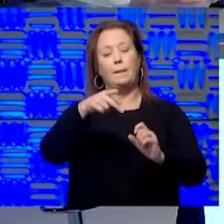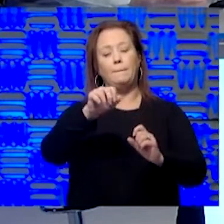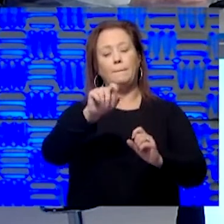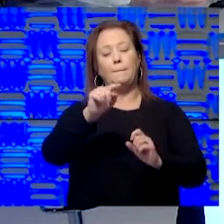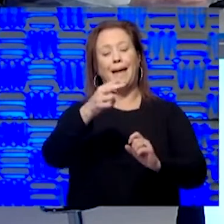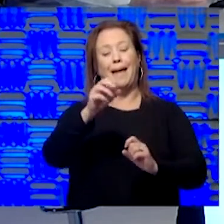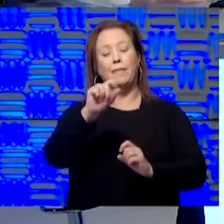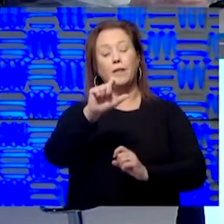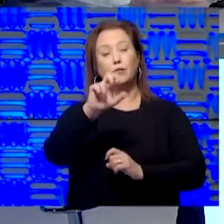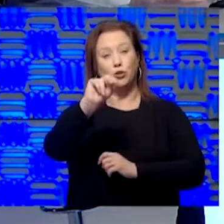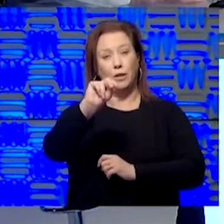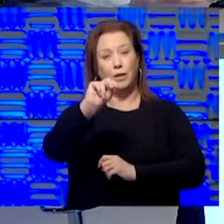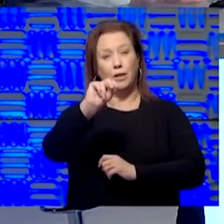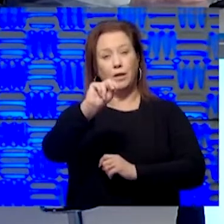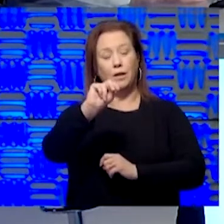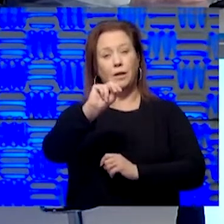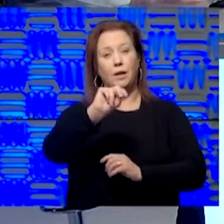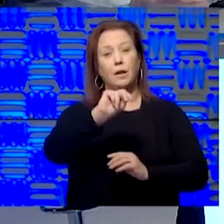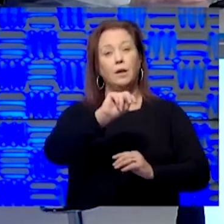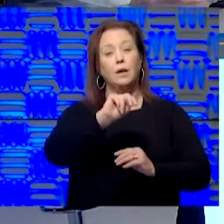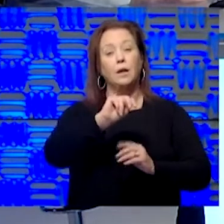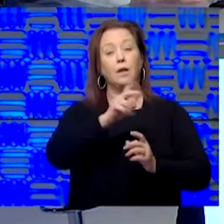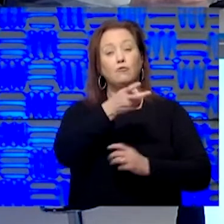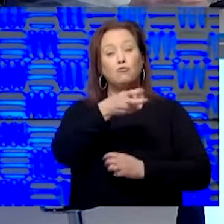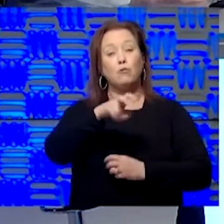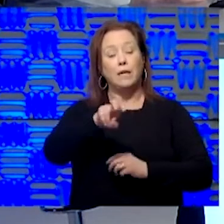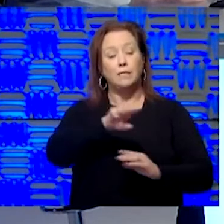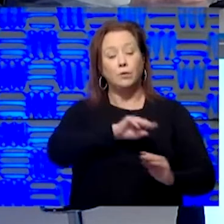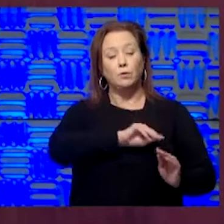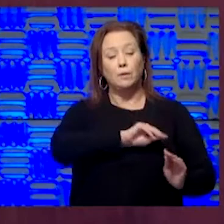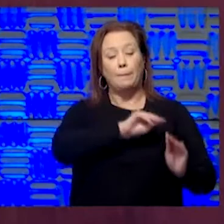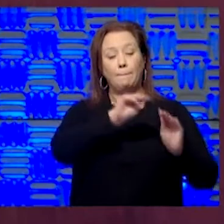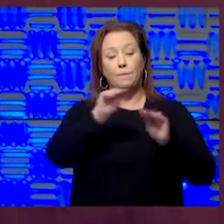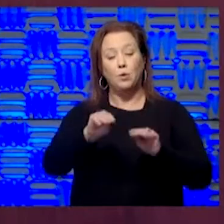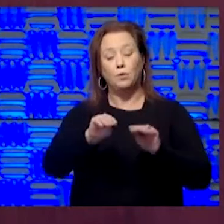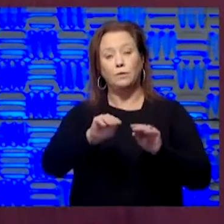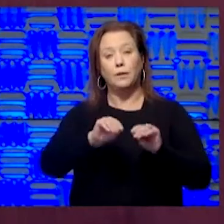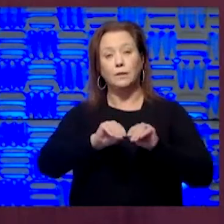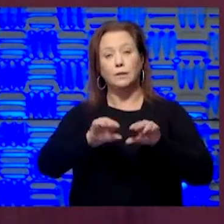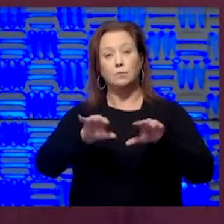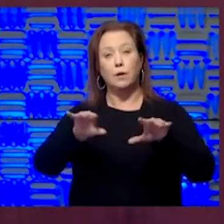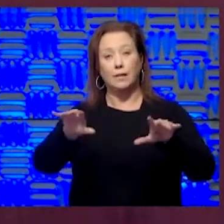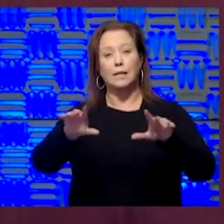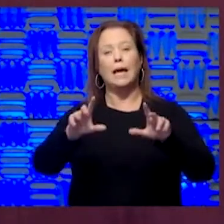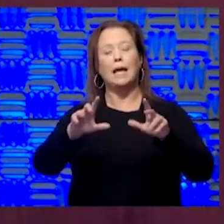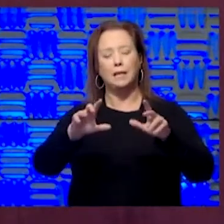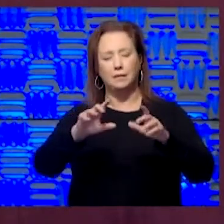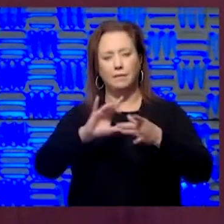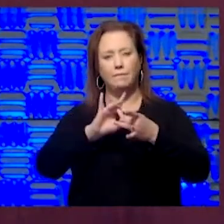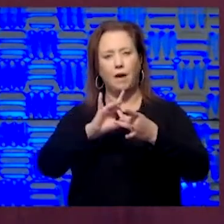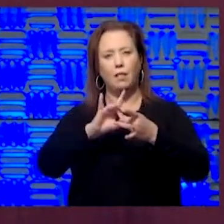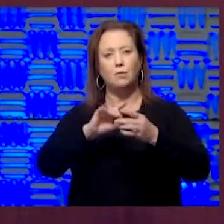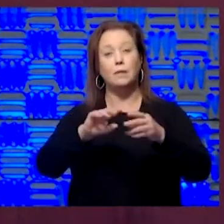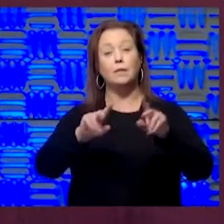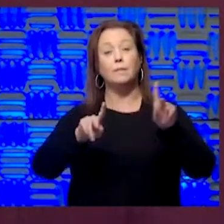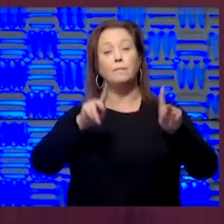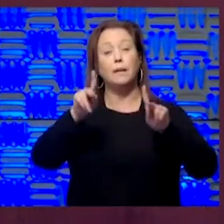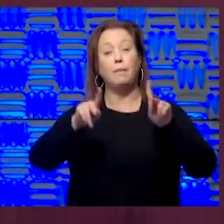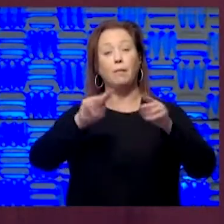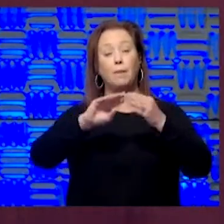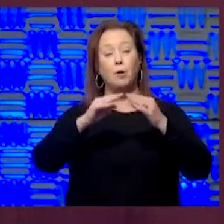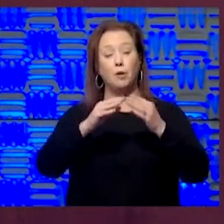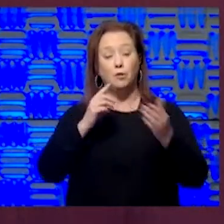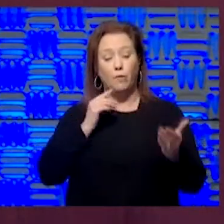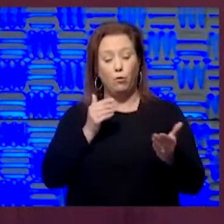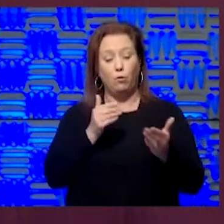pathogen moves from one to another, and a lot of that, one person to another, a lot of that's based on population density. Yeah. So if you're